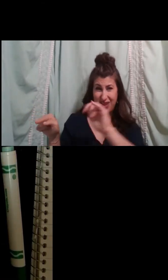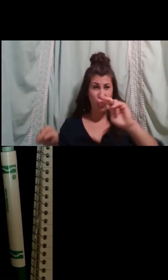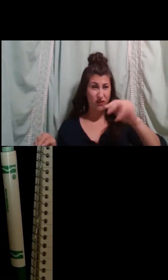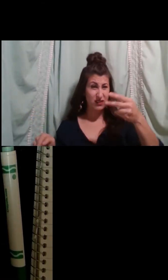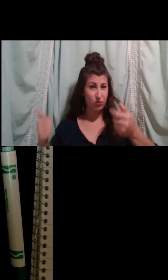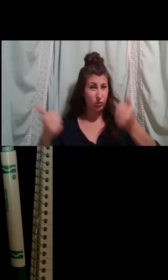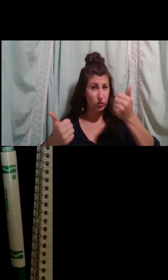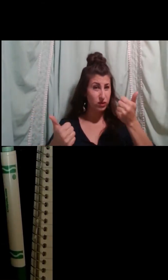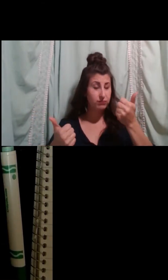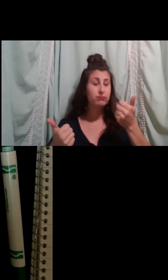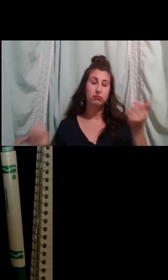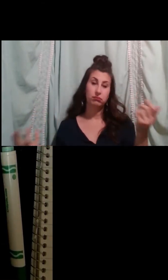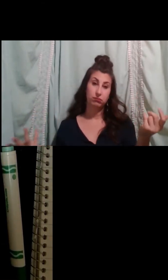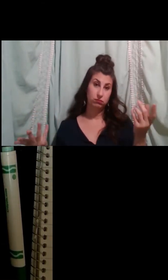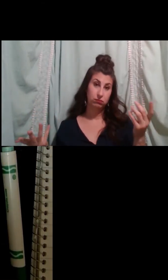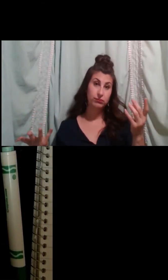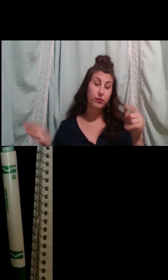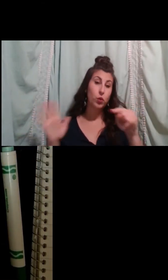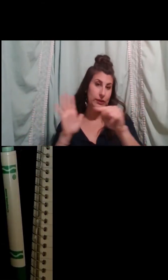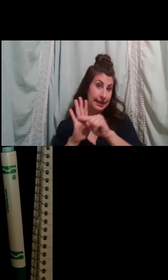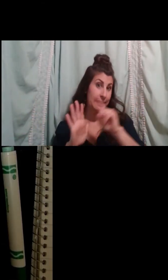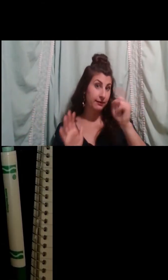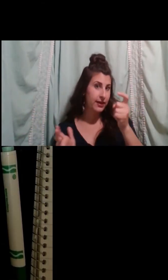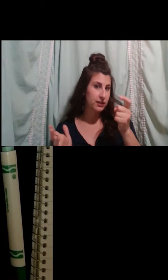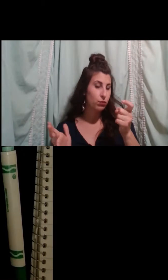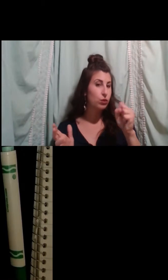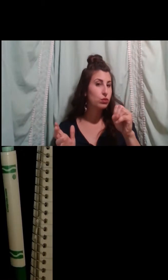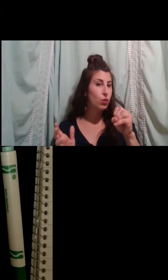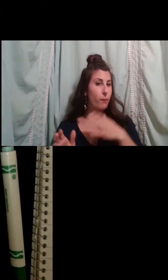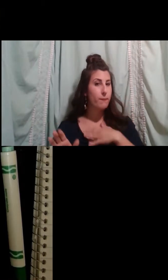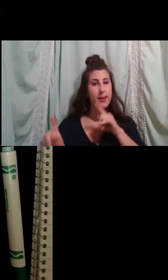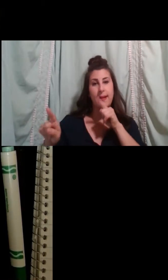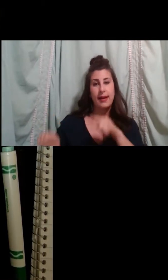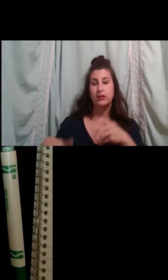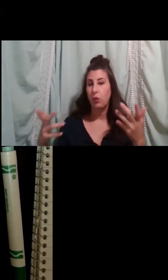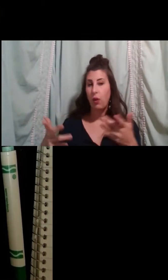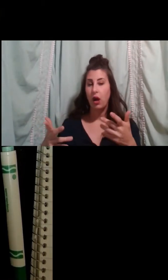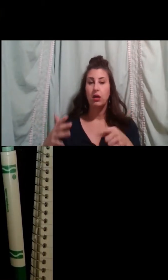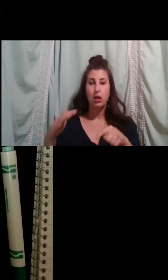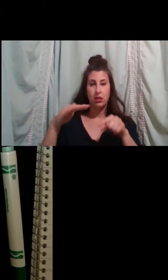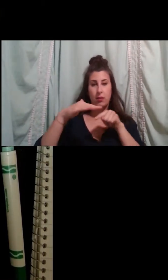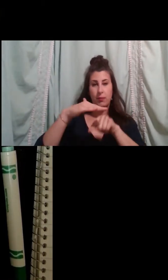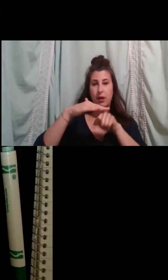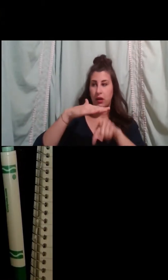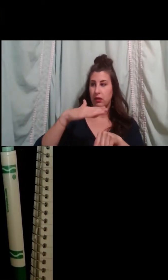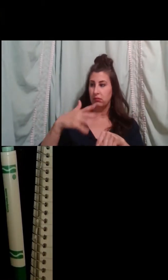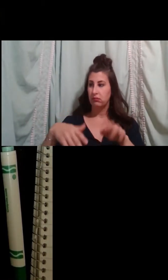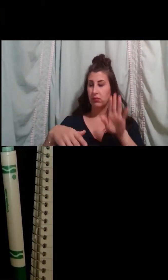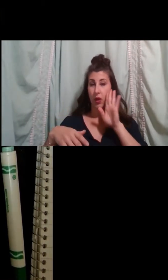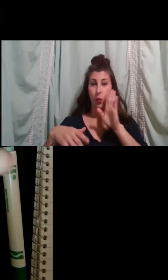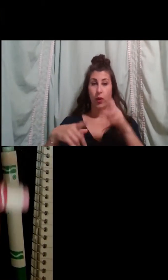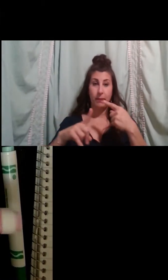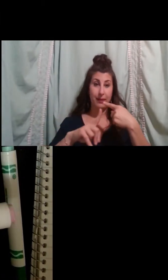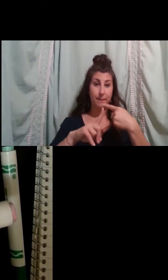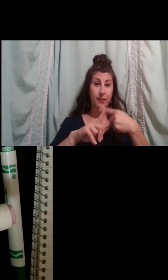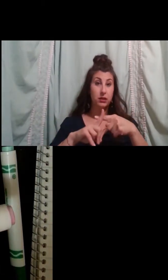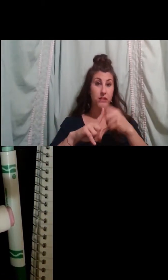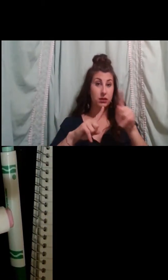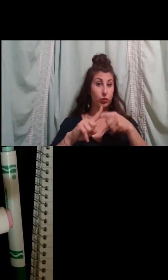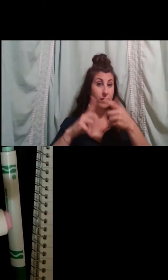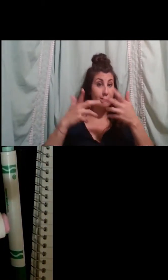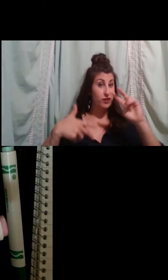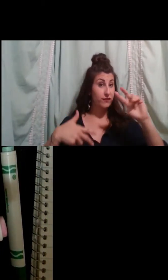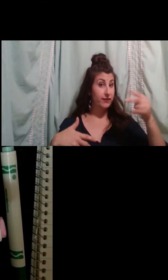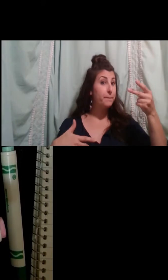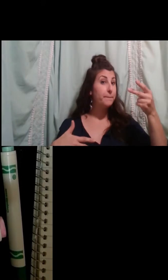is it going to flip? Well, it's a negative exponent, so my answer is going to be at the bottom, and it's going to be positive